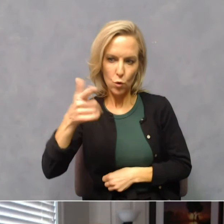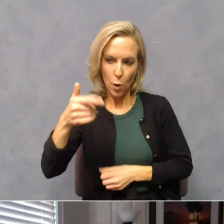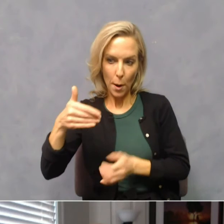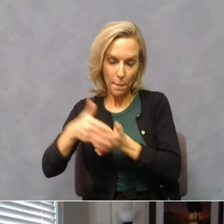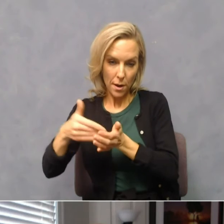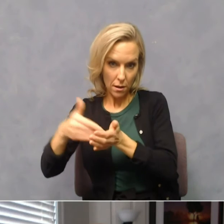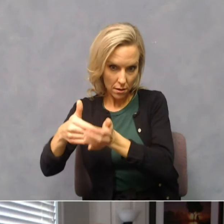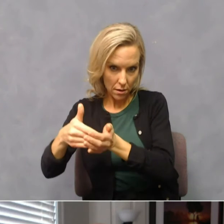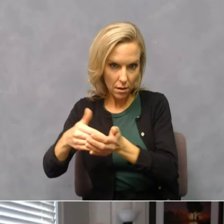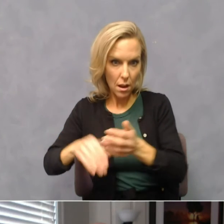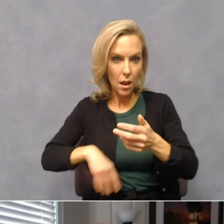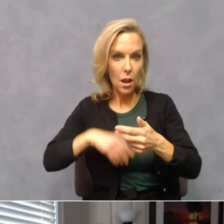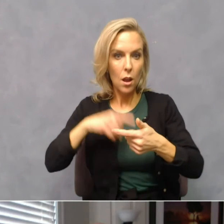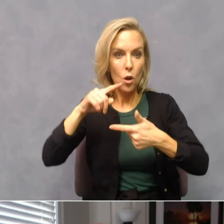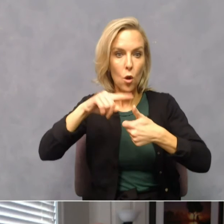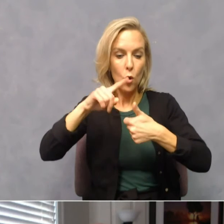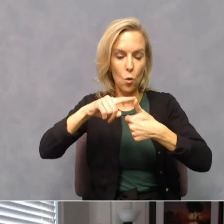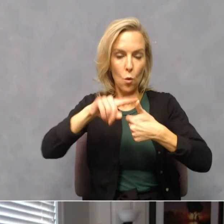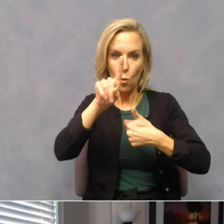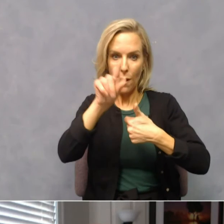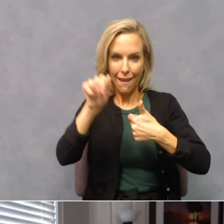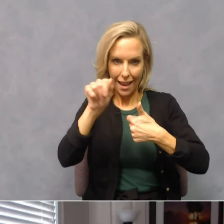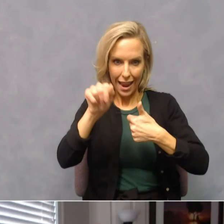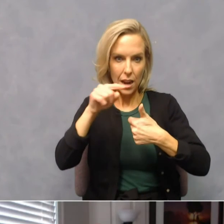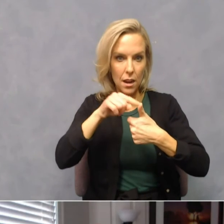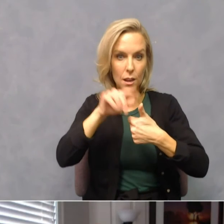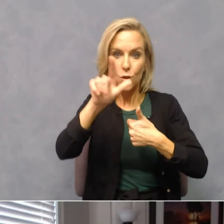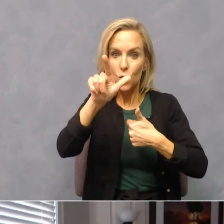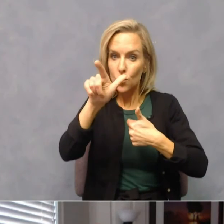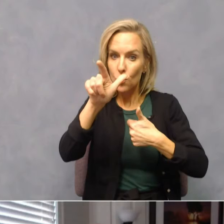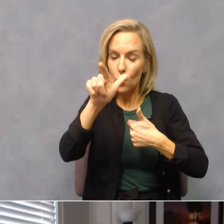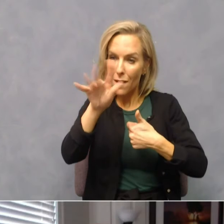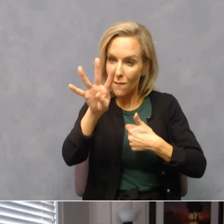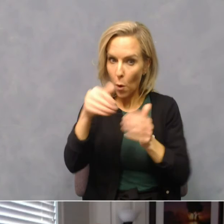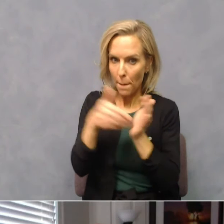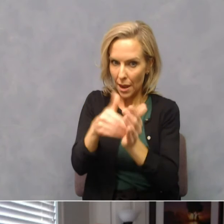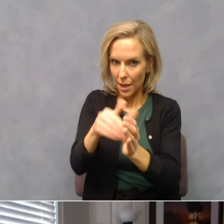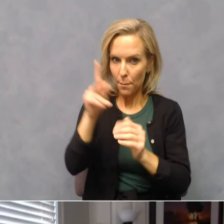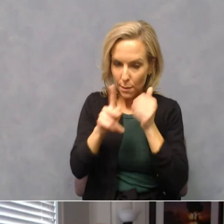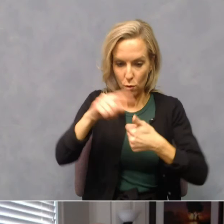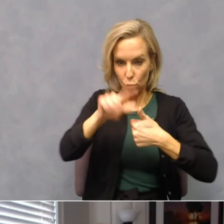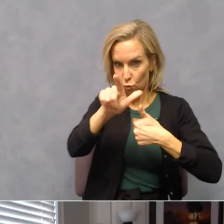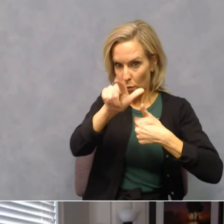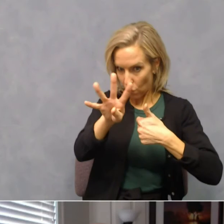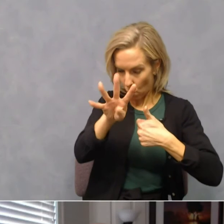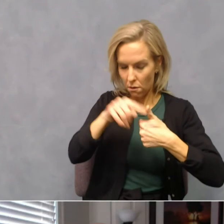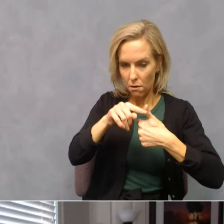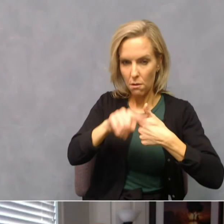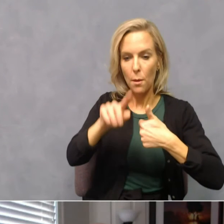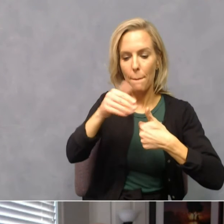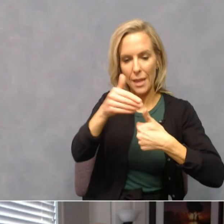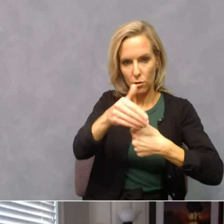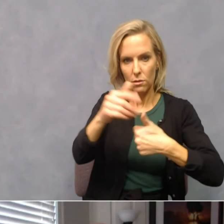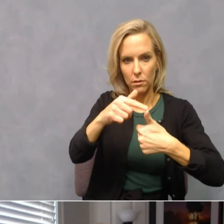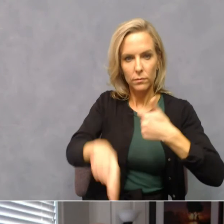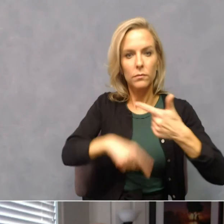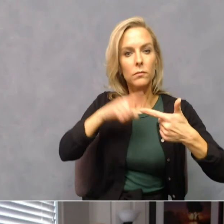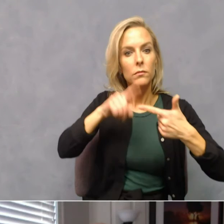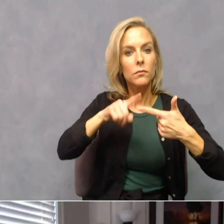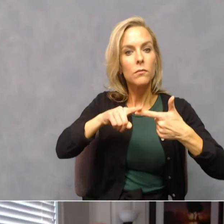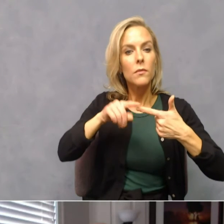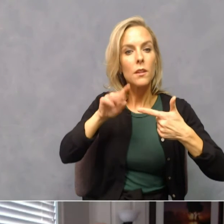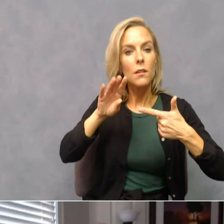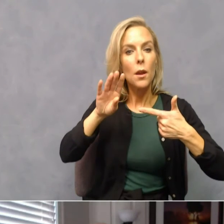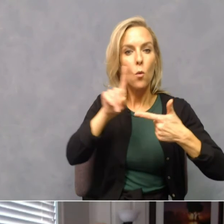that's 24 million people nationwide. Phase 1B, they used people 75 and older. That's